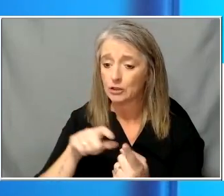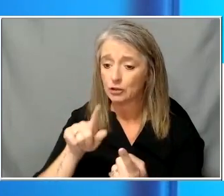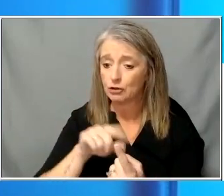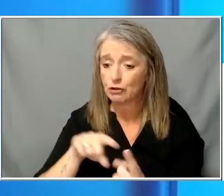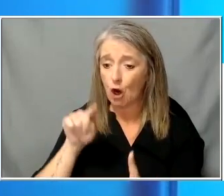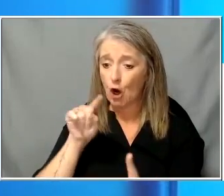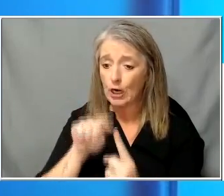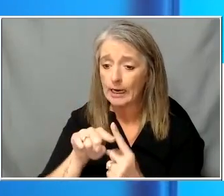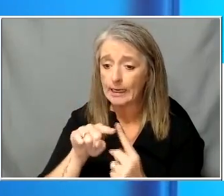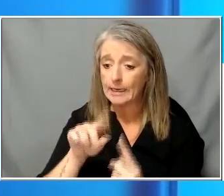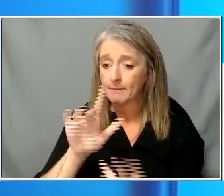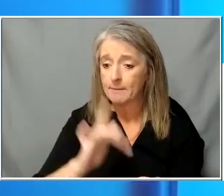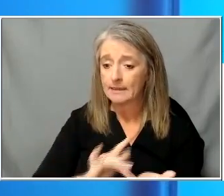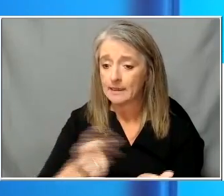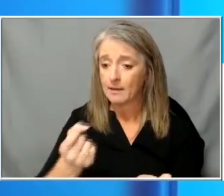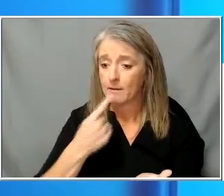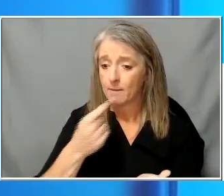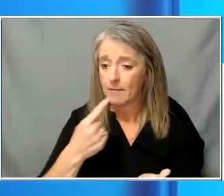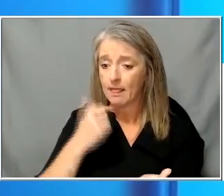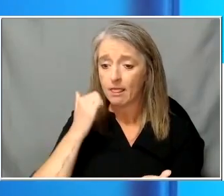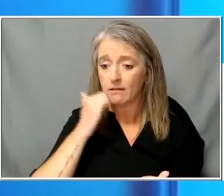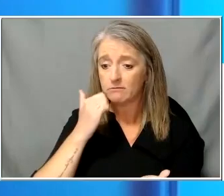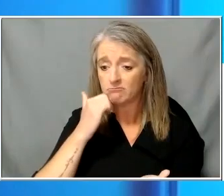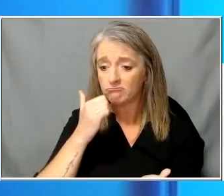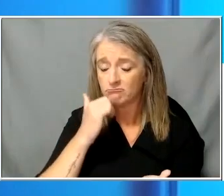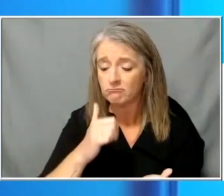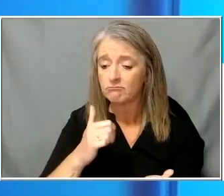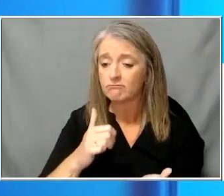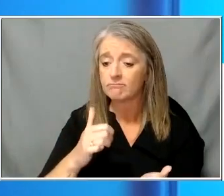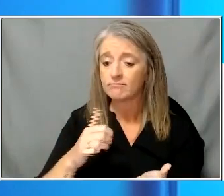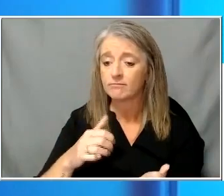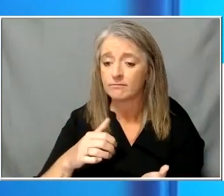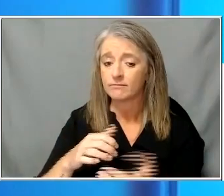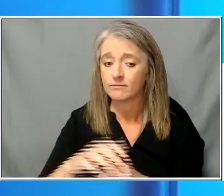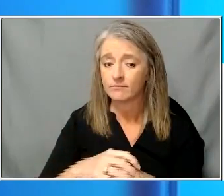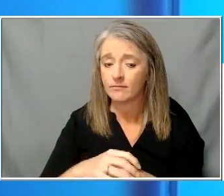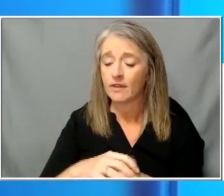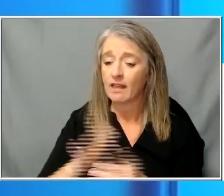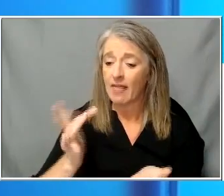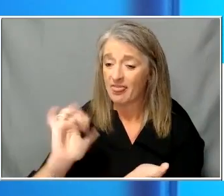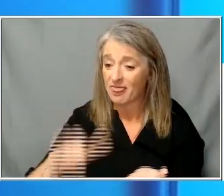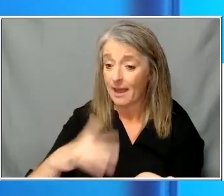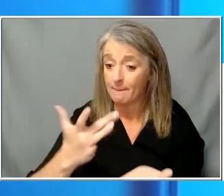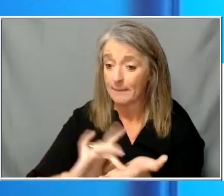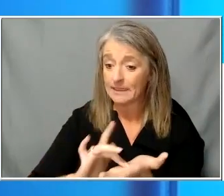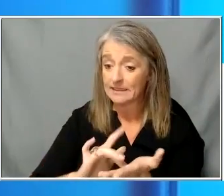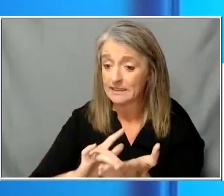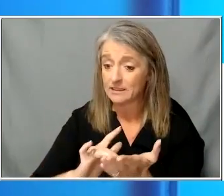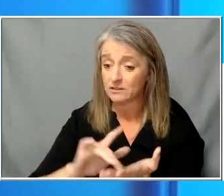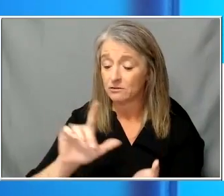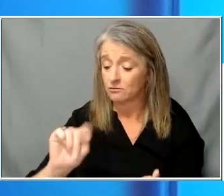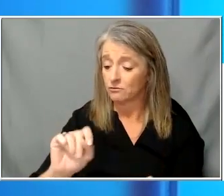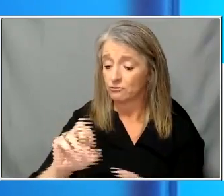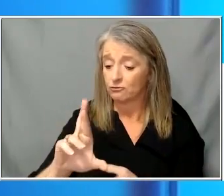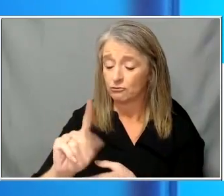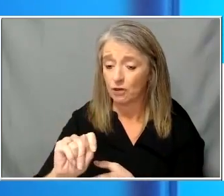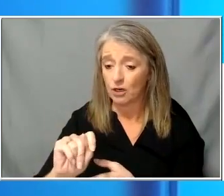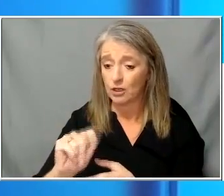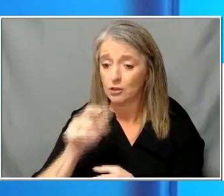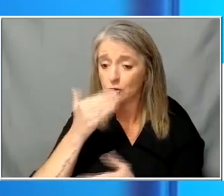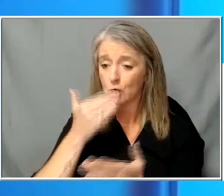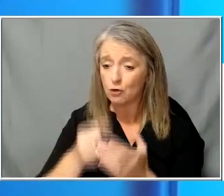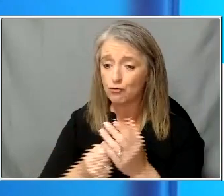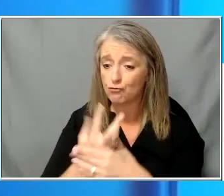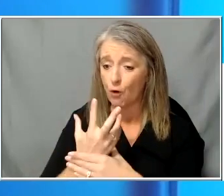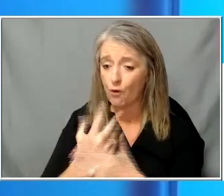pills that you spoke of, Cynthia, Apillicib. And what that does is it targets an important growth factor receptor,